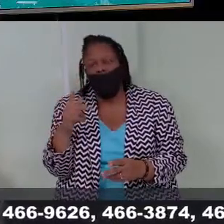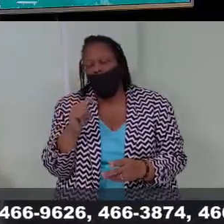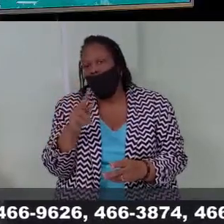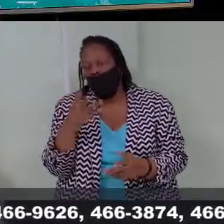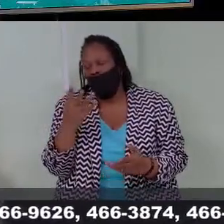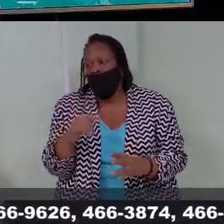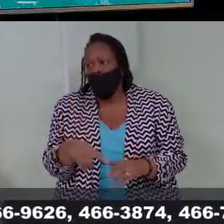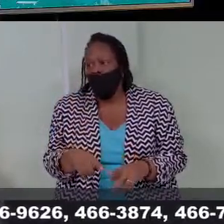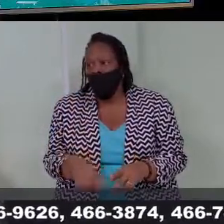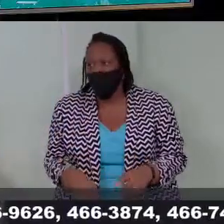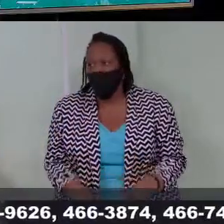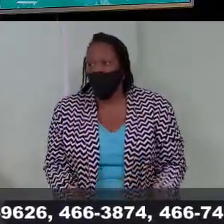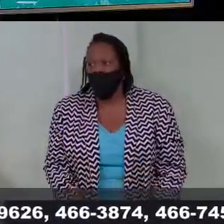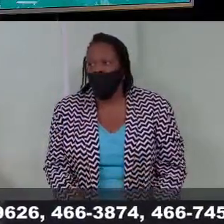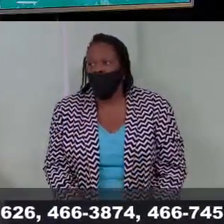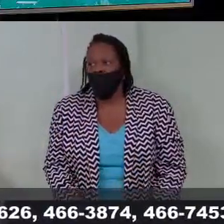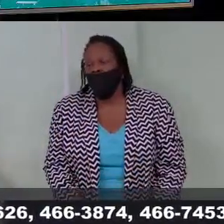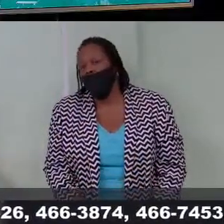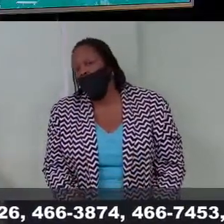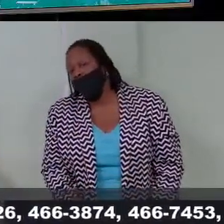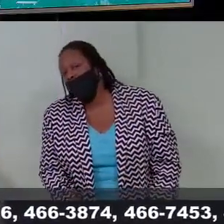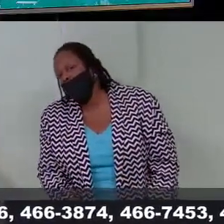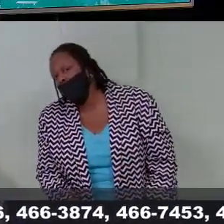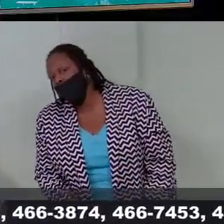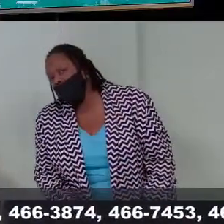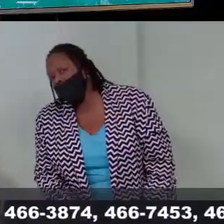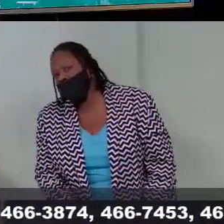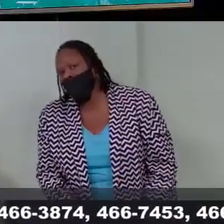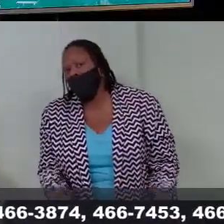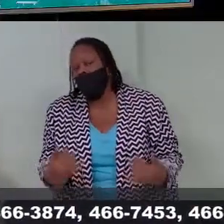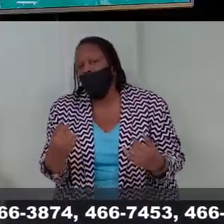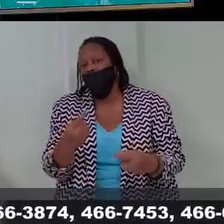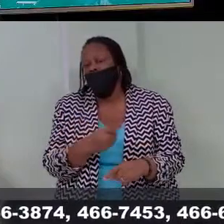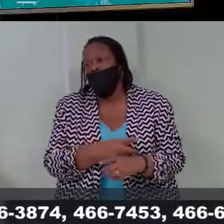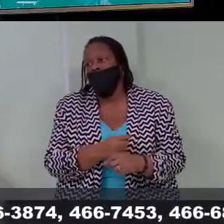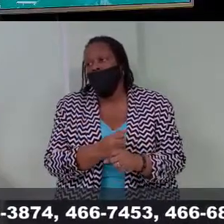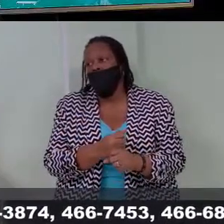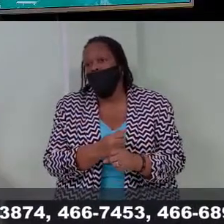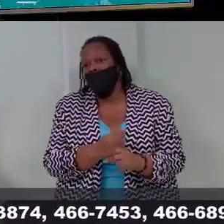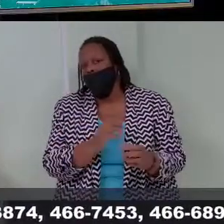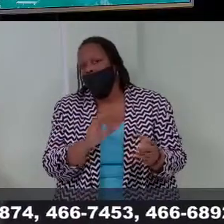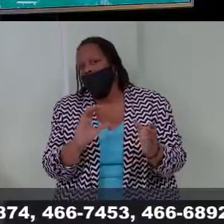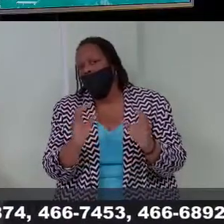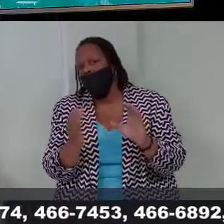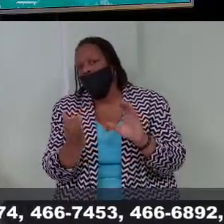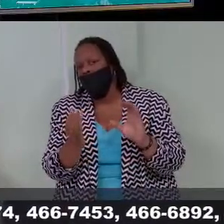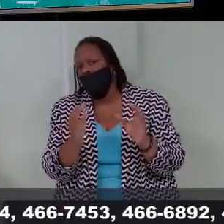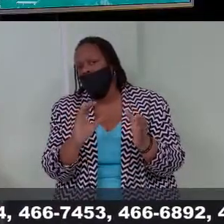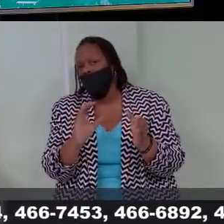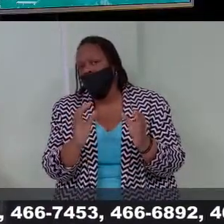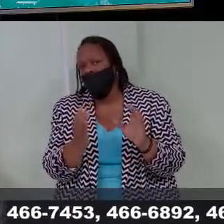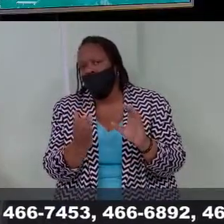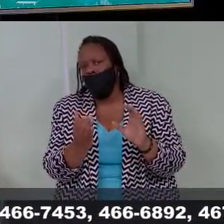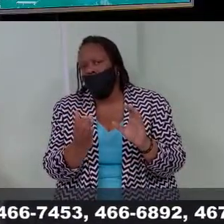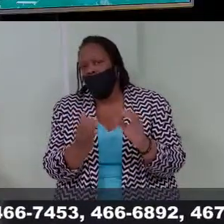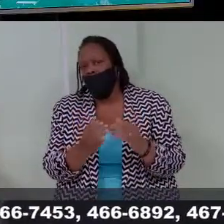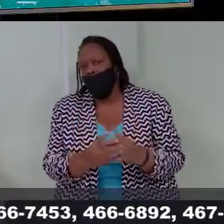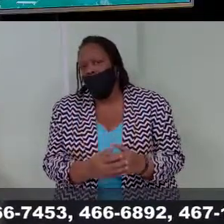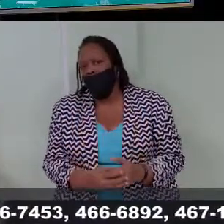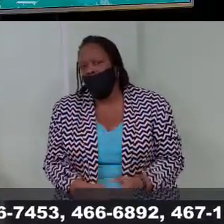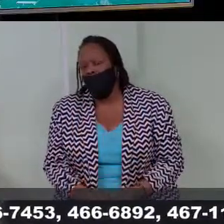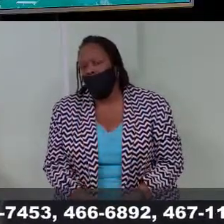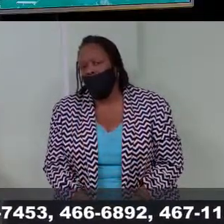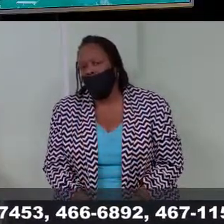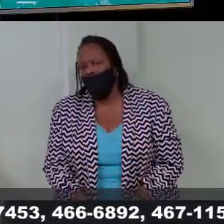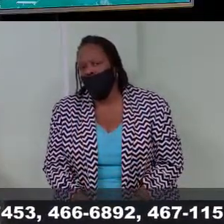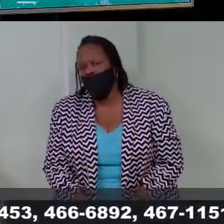want to use a comparative narrative to be able to give my briefing. Now, you would have heard